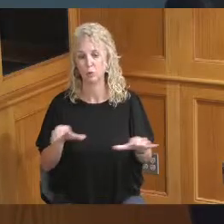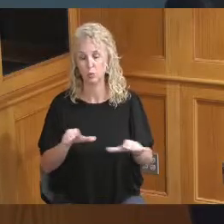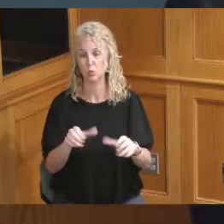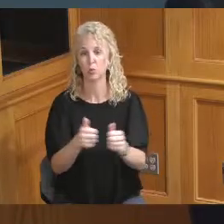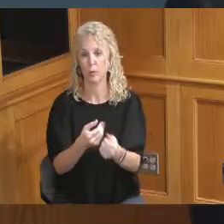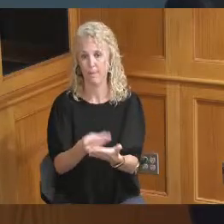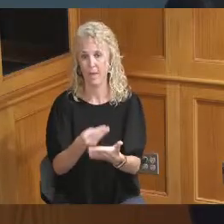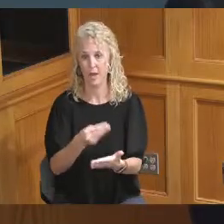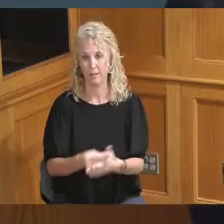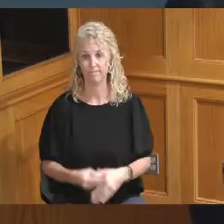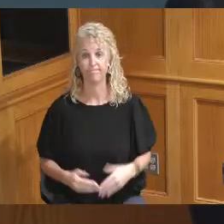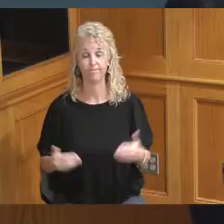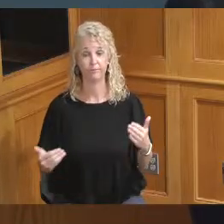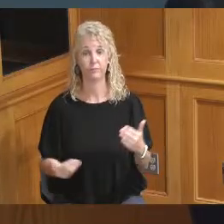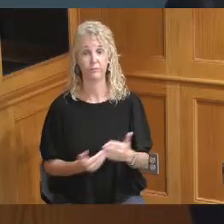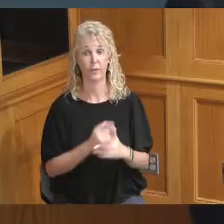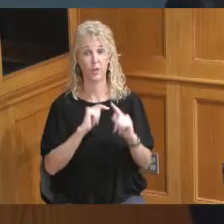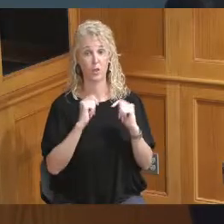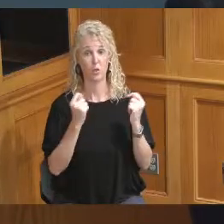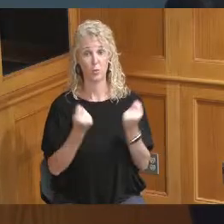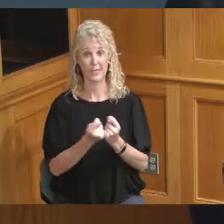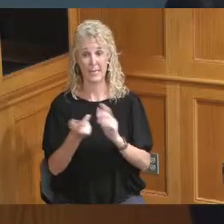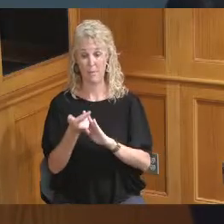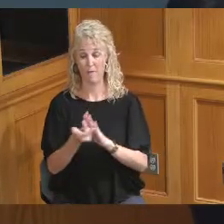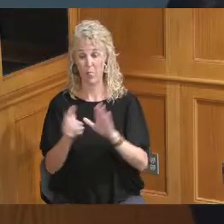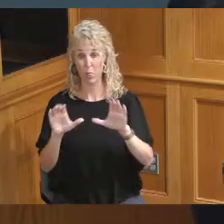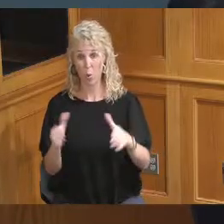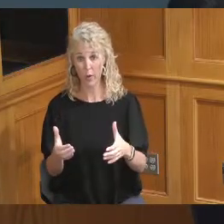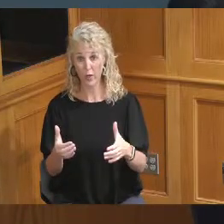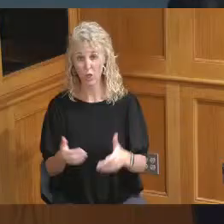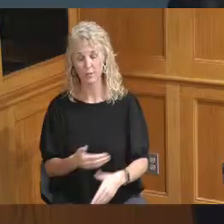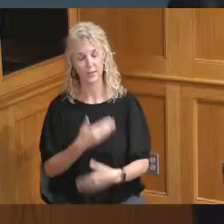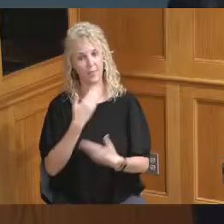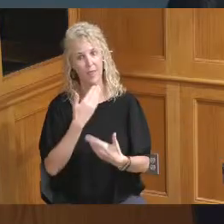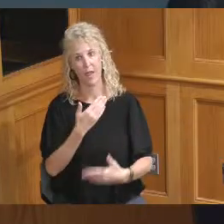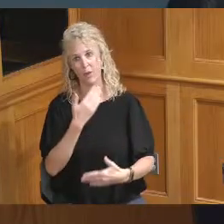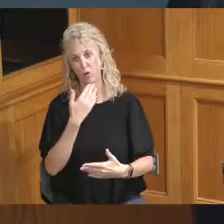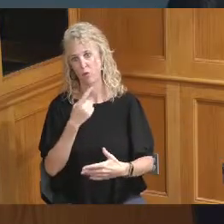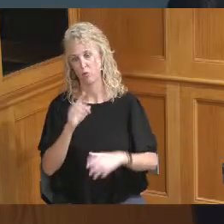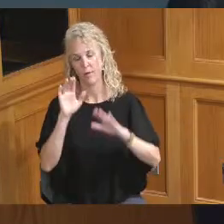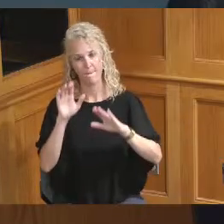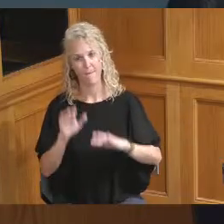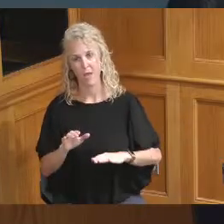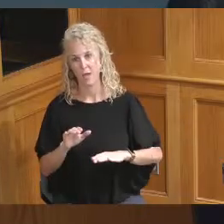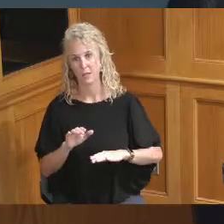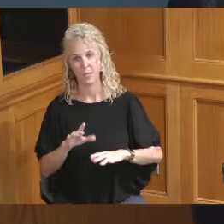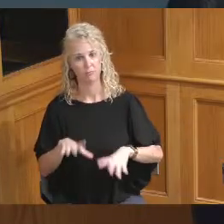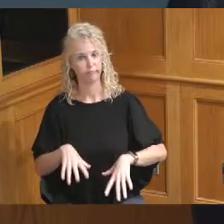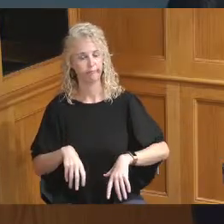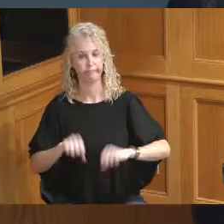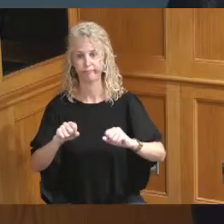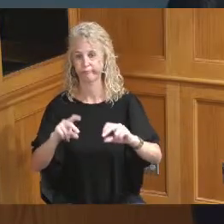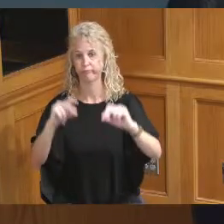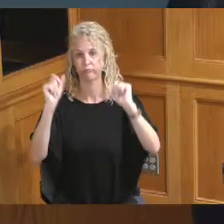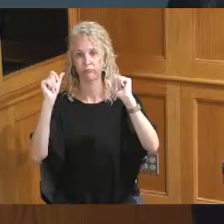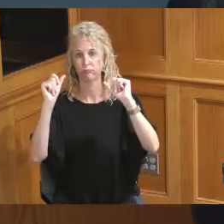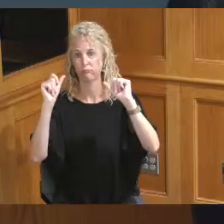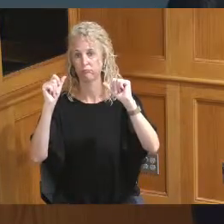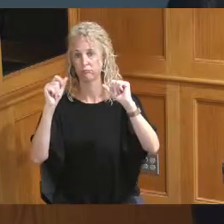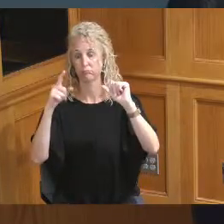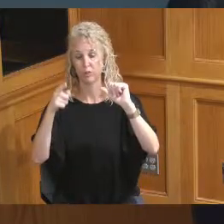financially. The new team, George Vincent, Marty Dunn, Alex Linzer, you guys have been great. Thank you so much for stepping